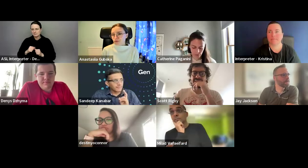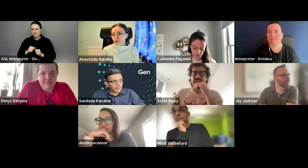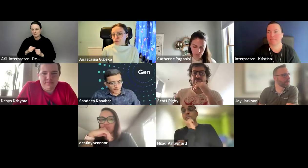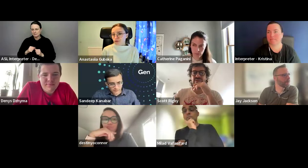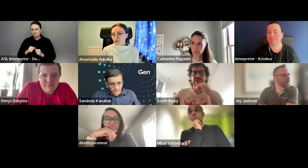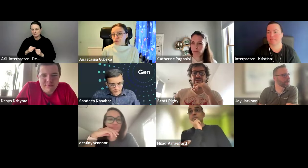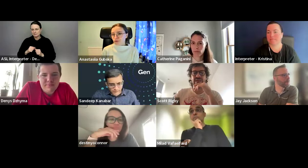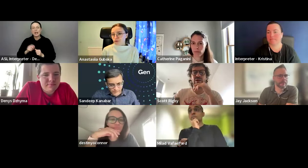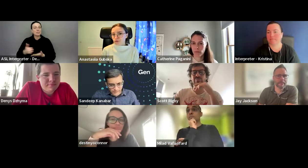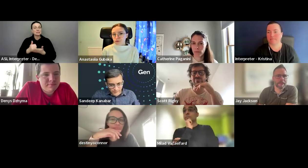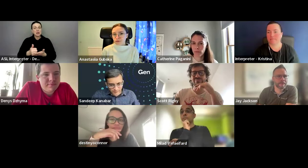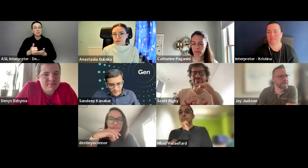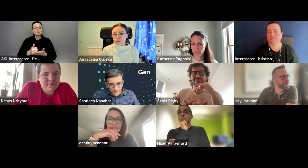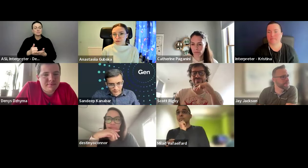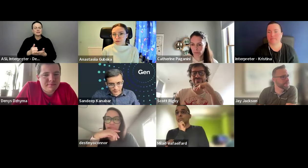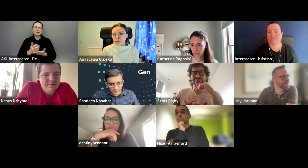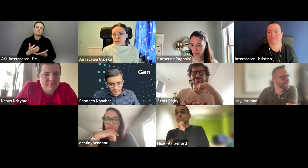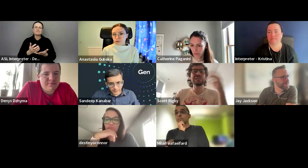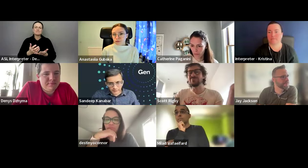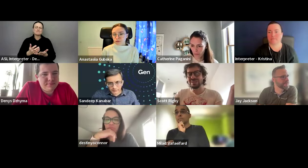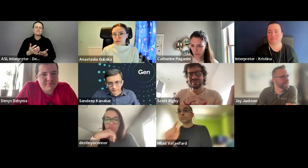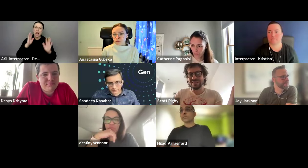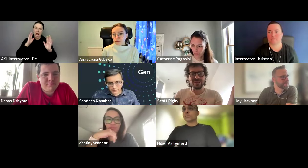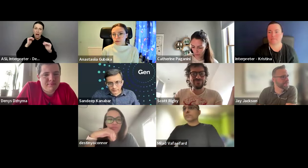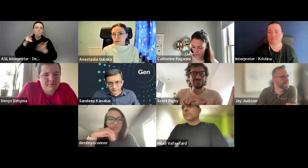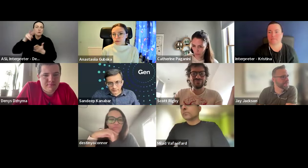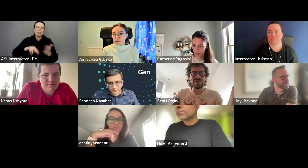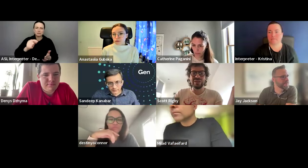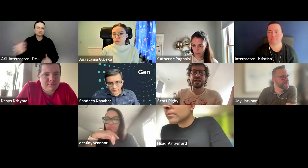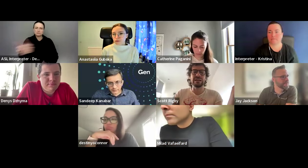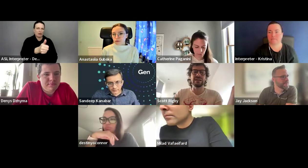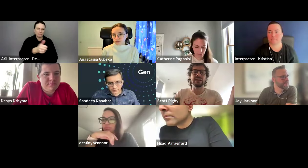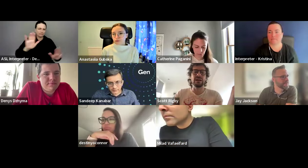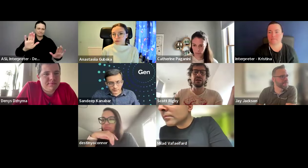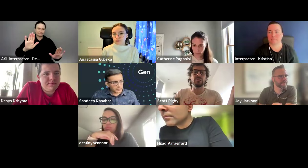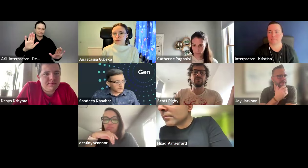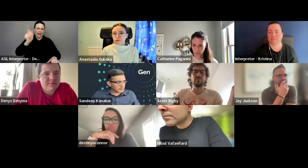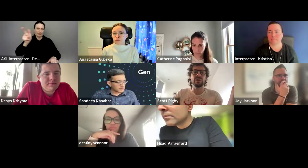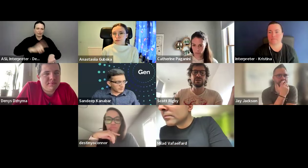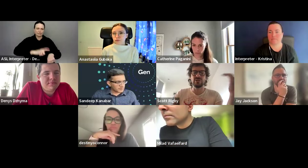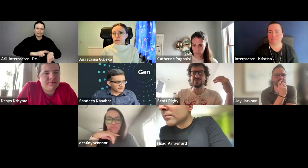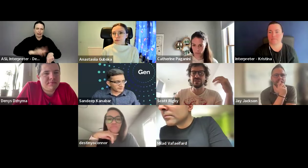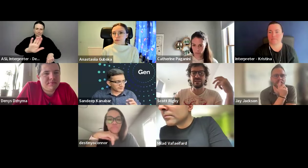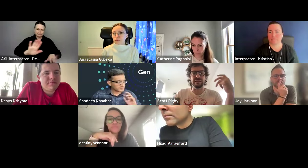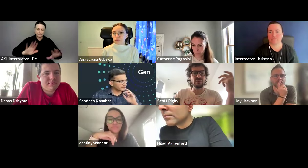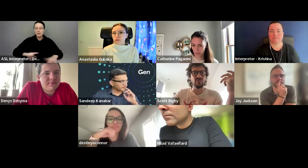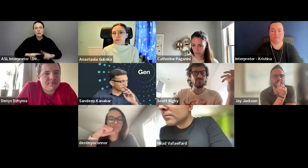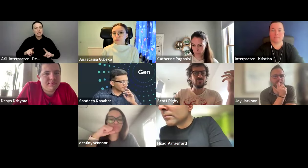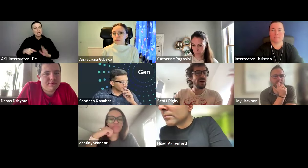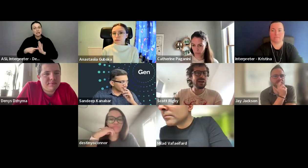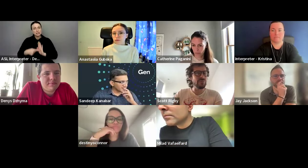And this helps to, I hope, please read this when you can. What it shows is